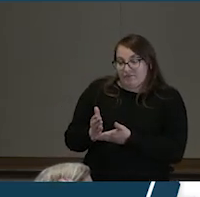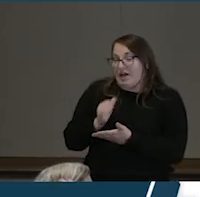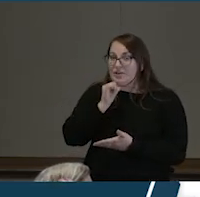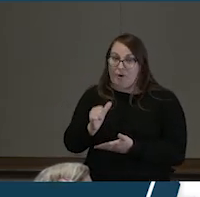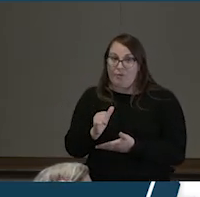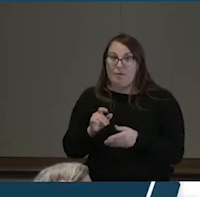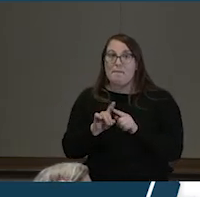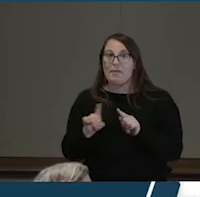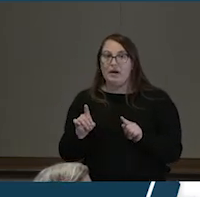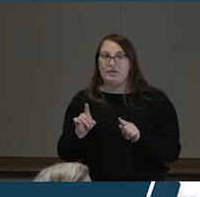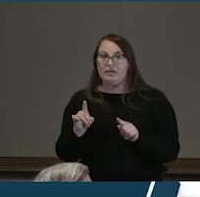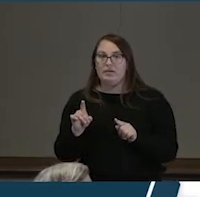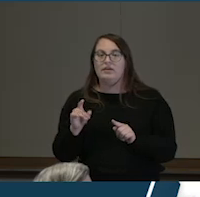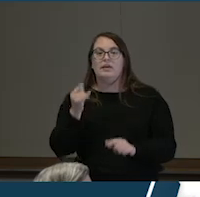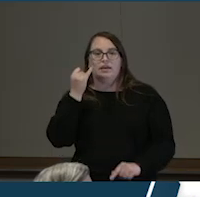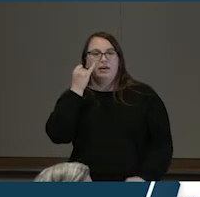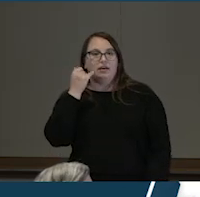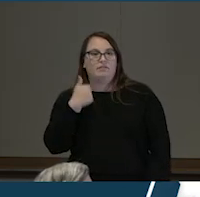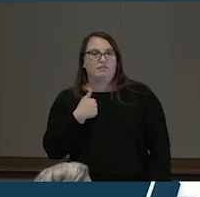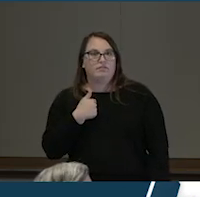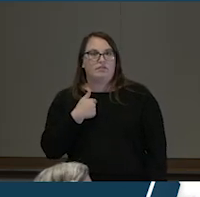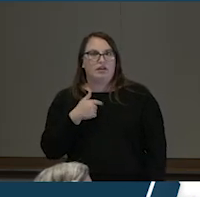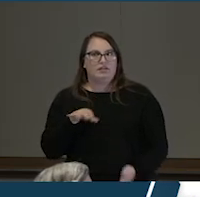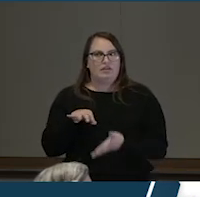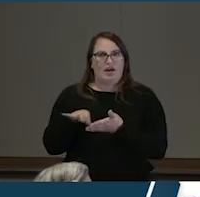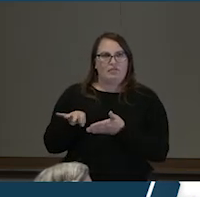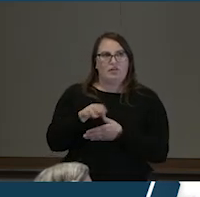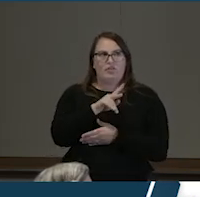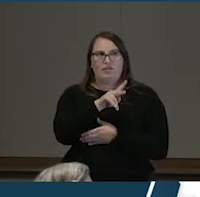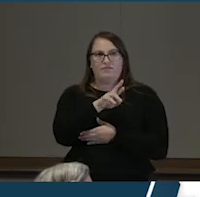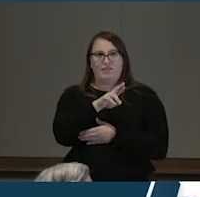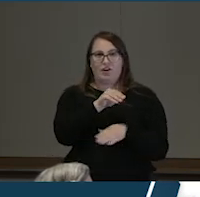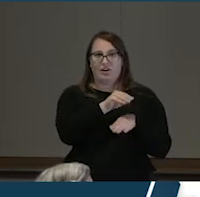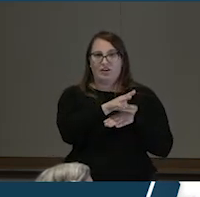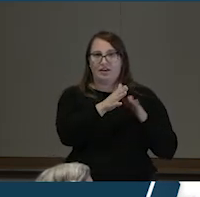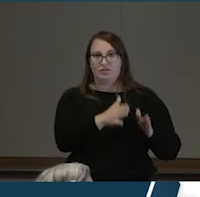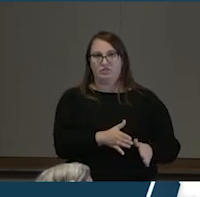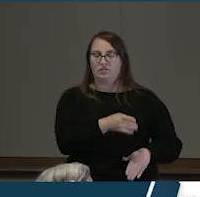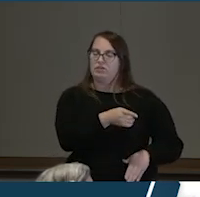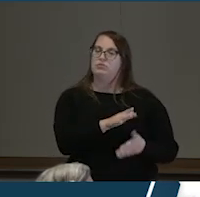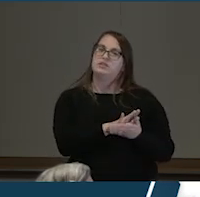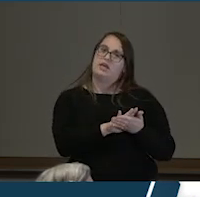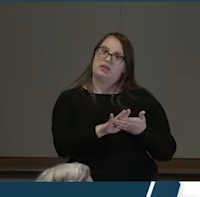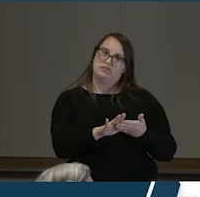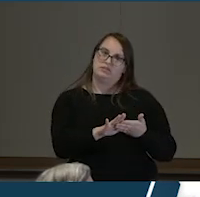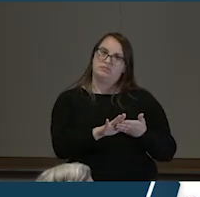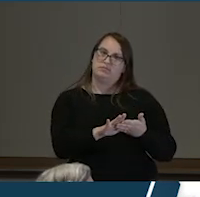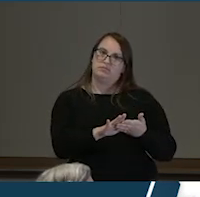But if I would have counted on that VR counselor, who was very nice, to know,